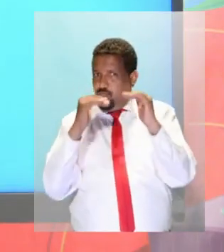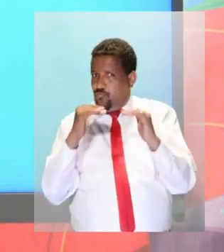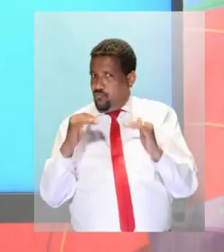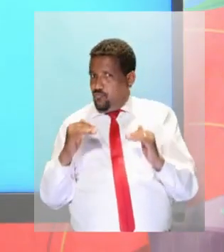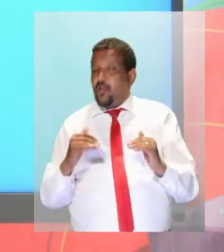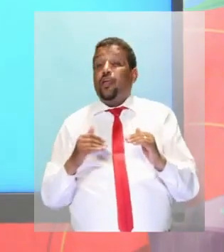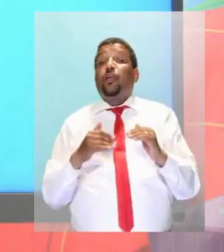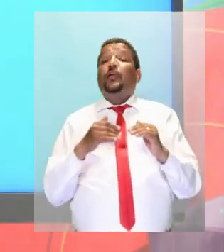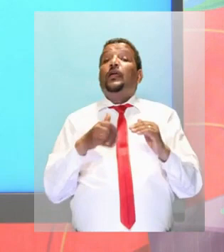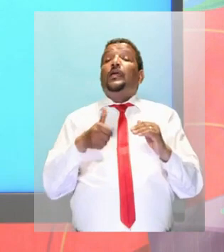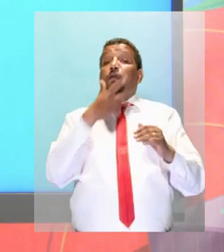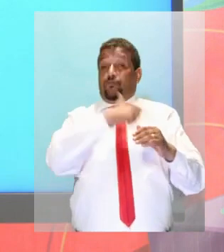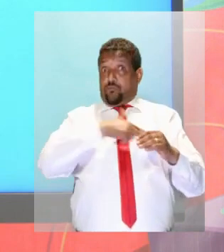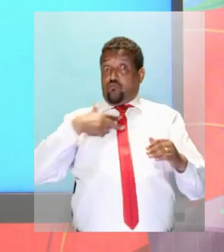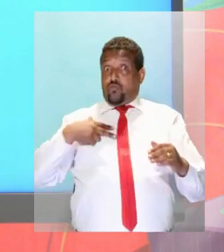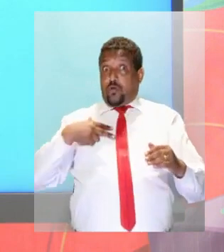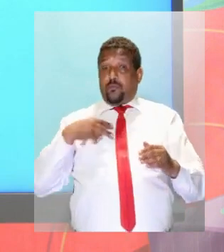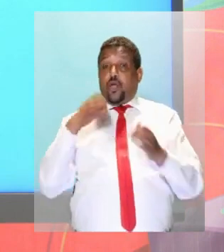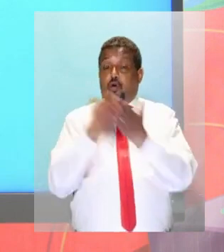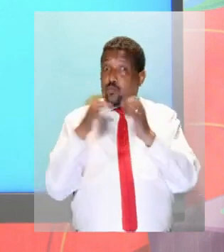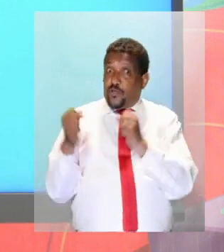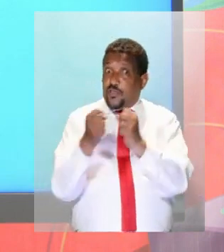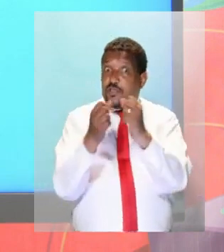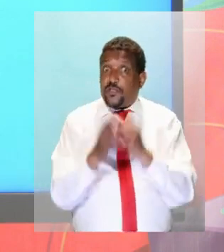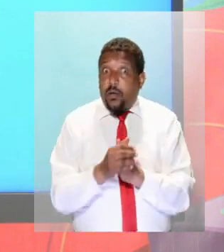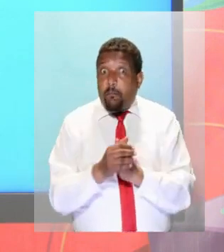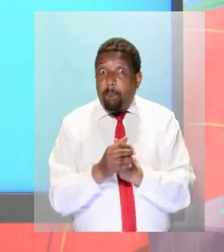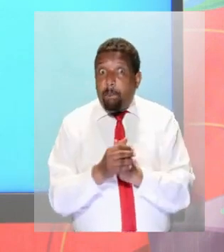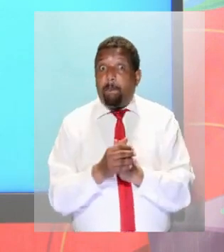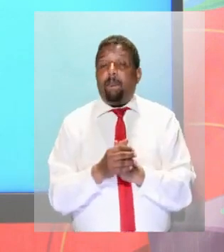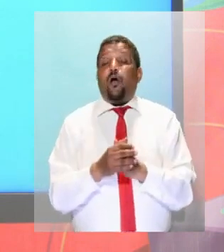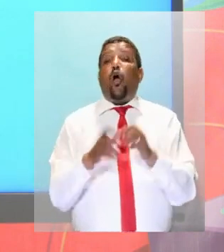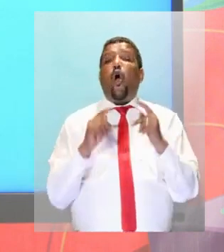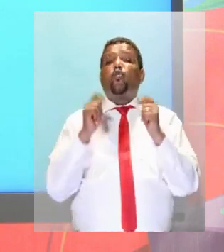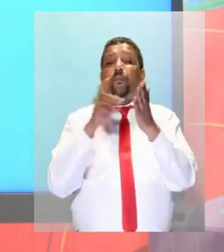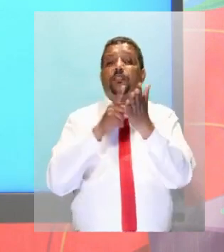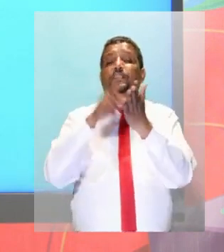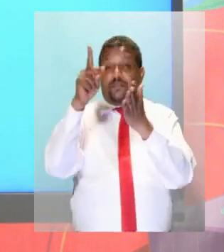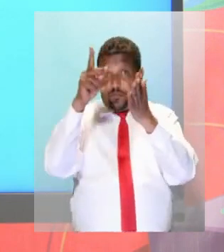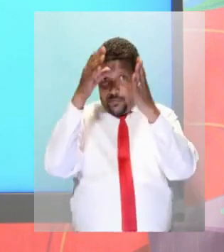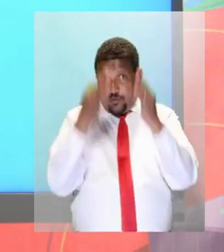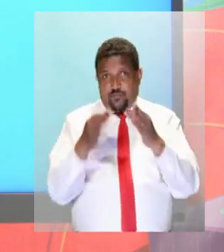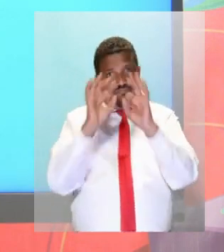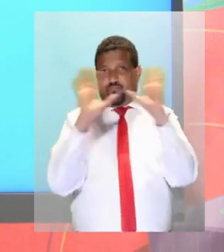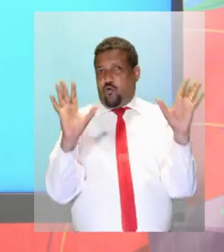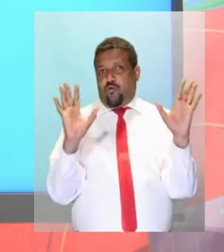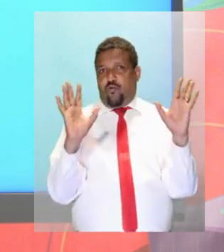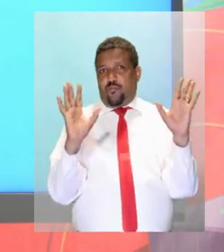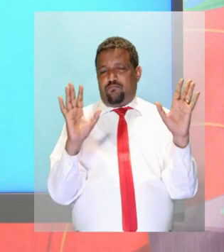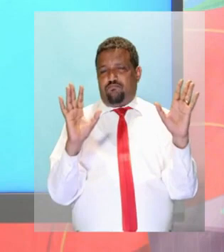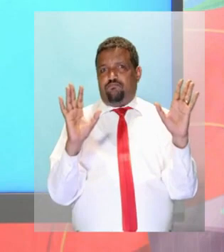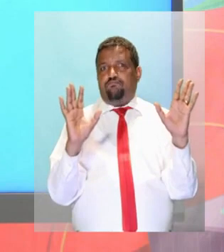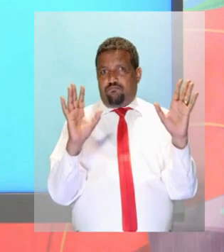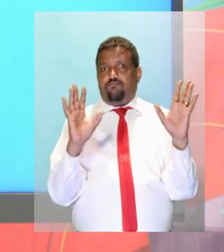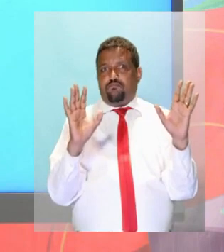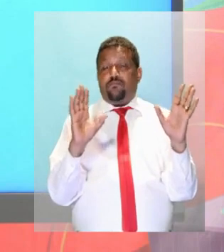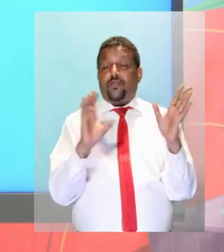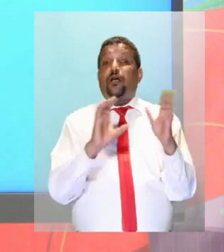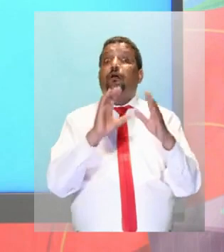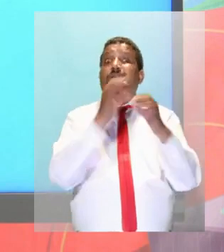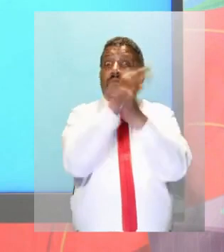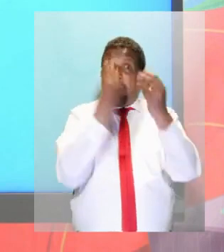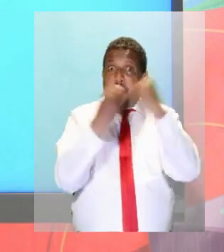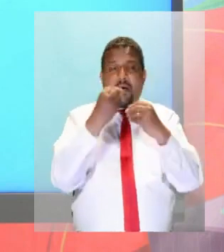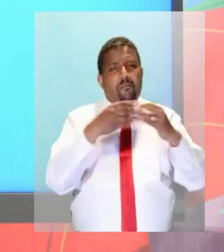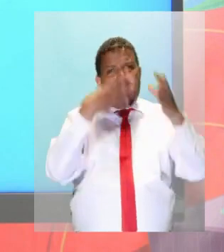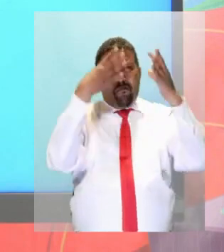economy system, there is absence of automatic price determination. Under the capitalist economy system, the